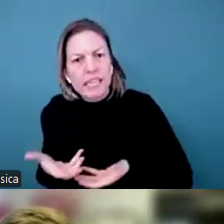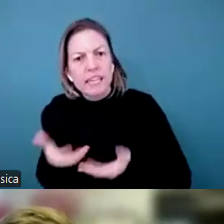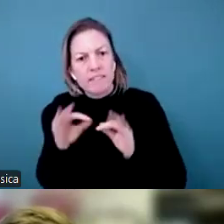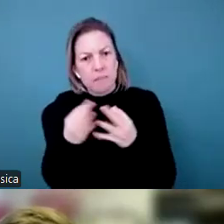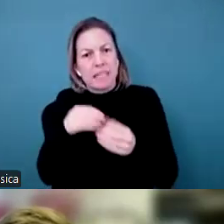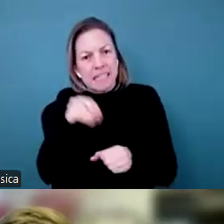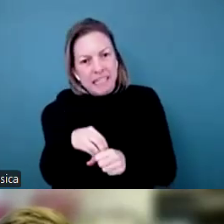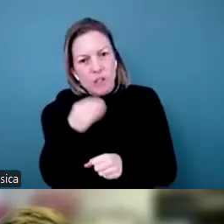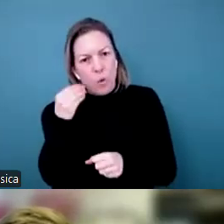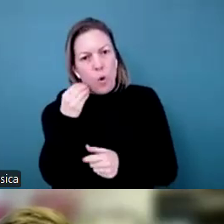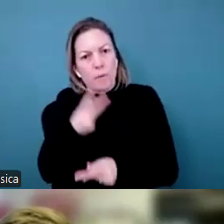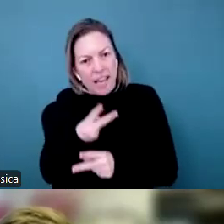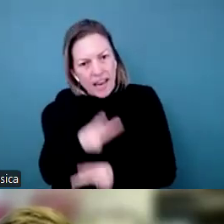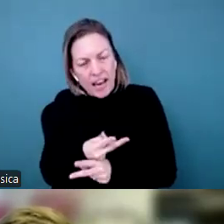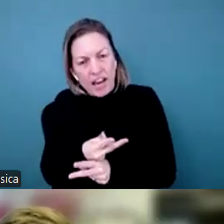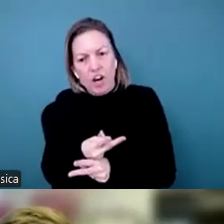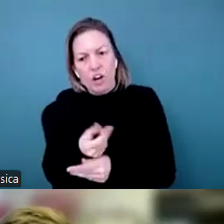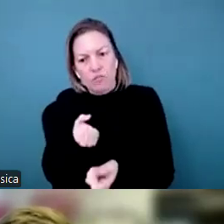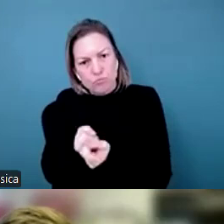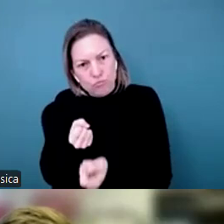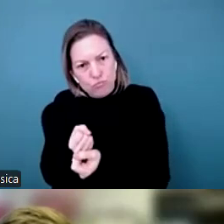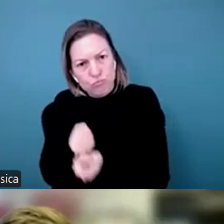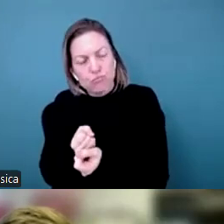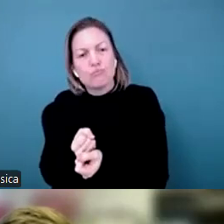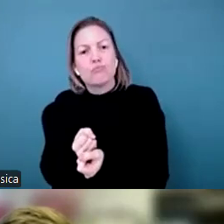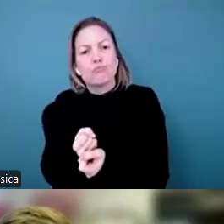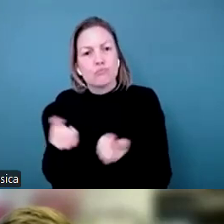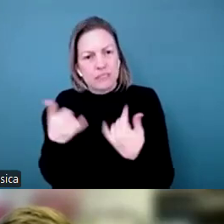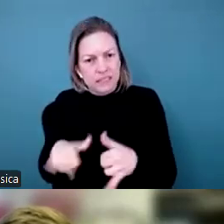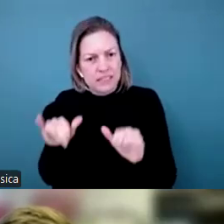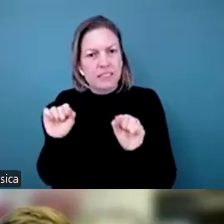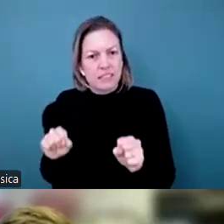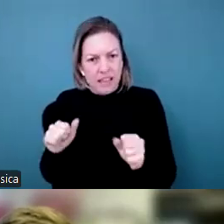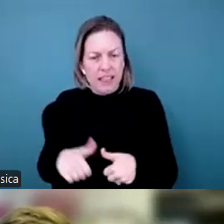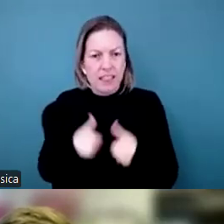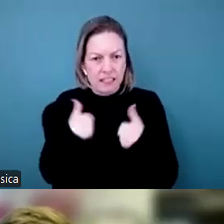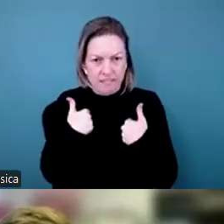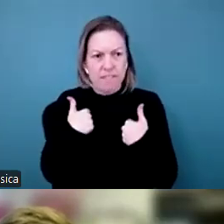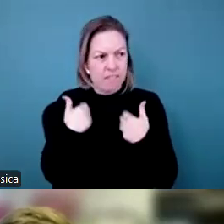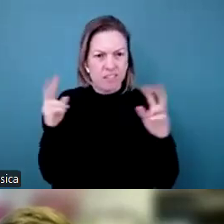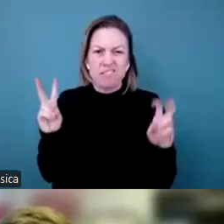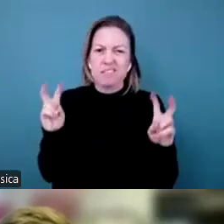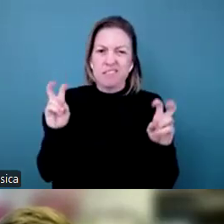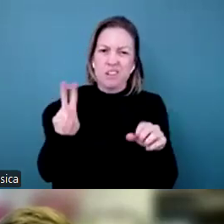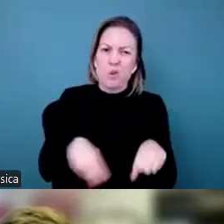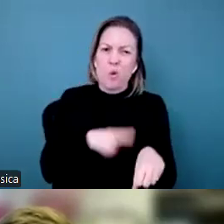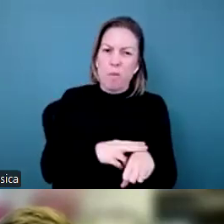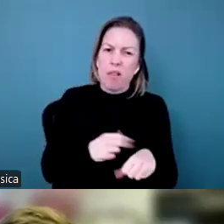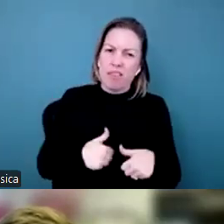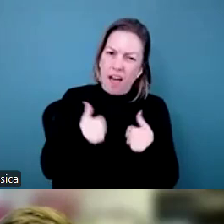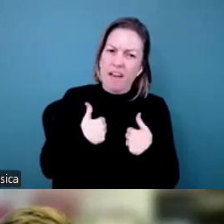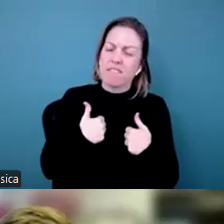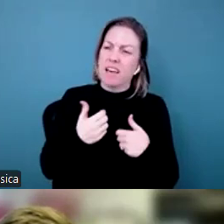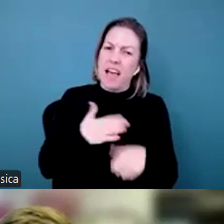and care for them and meet all of their needs and still be able to live a semi-normal life and productive and